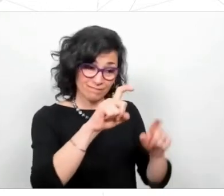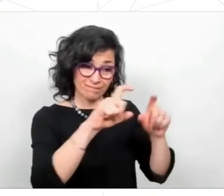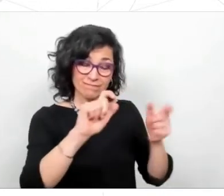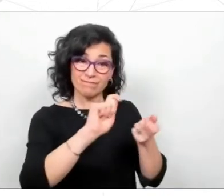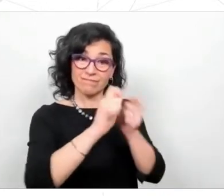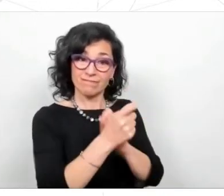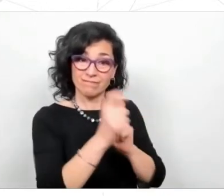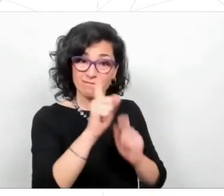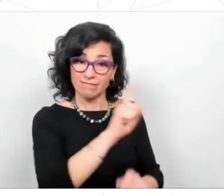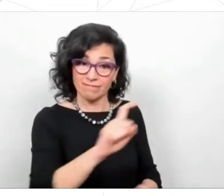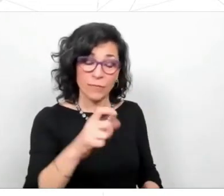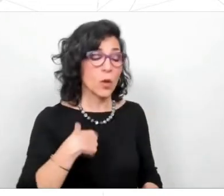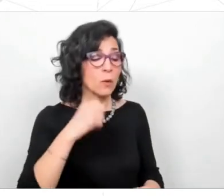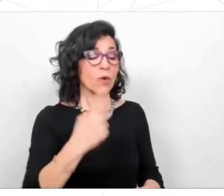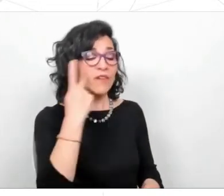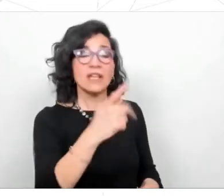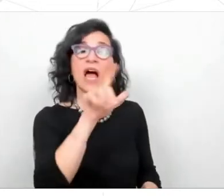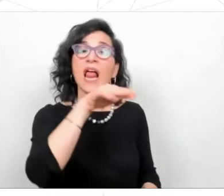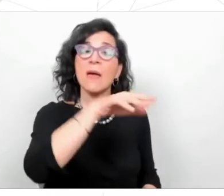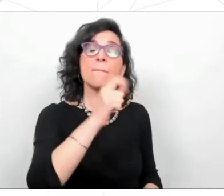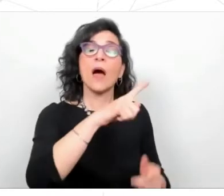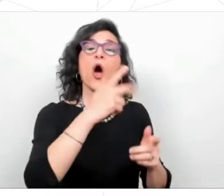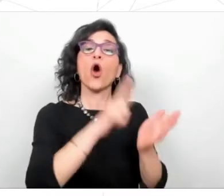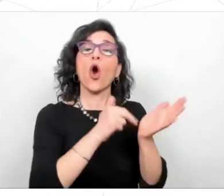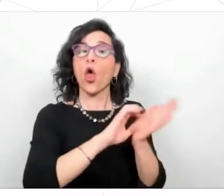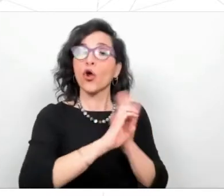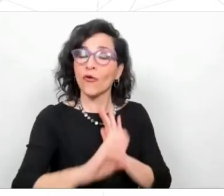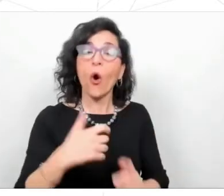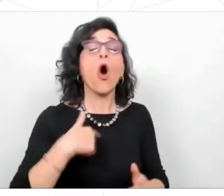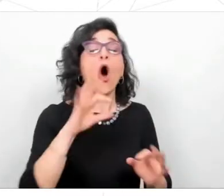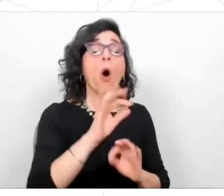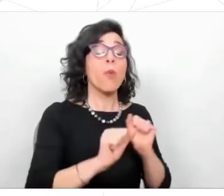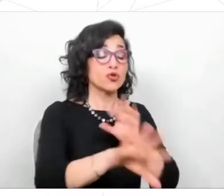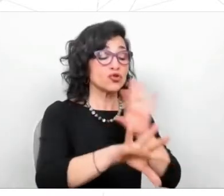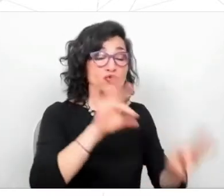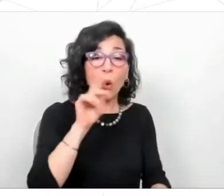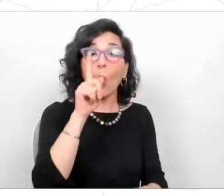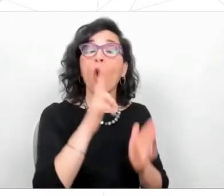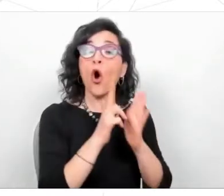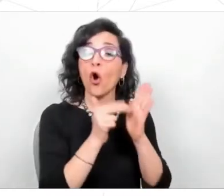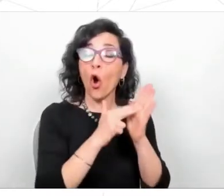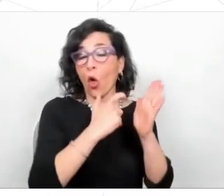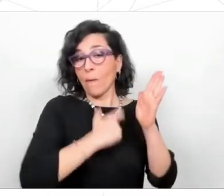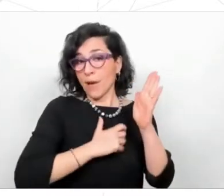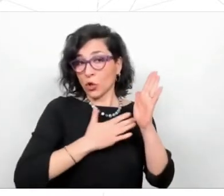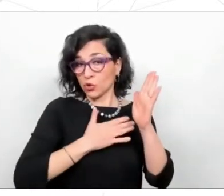what it's highlighted over. So you'll see there as we're moving around inversions of colors.